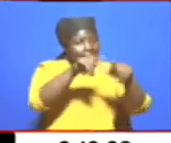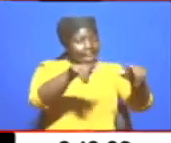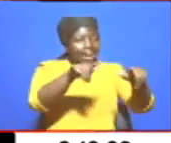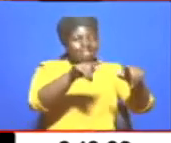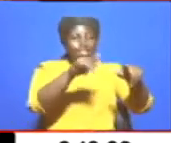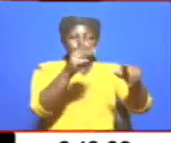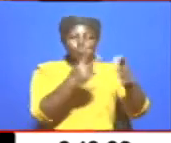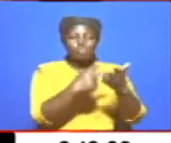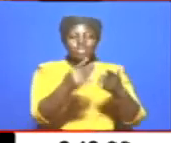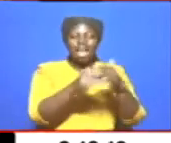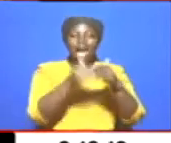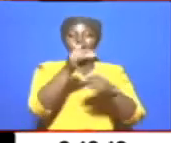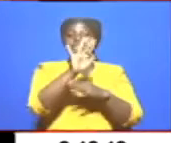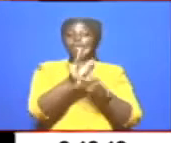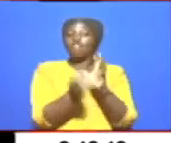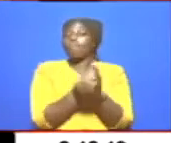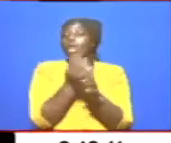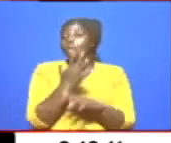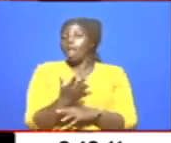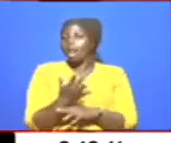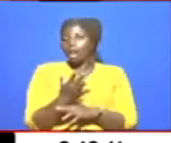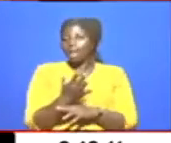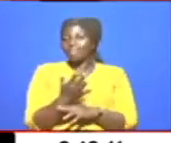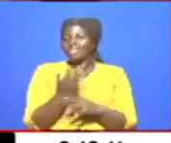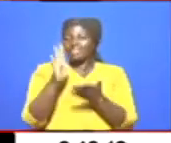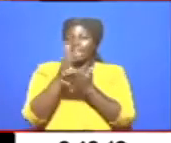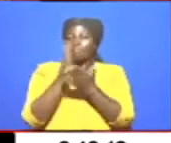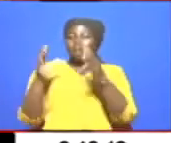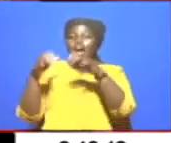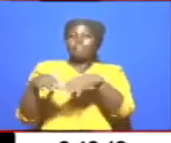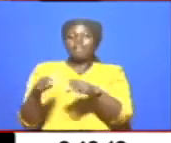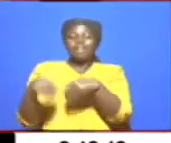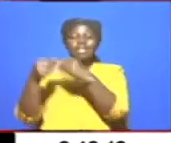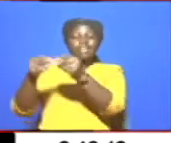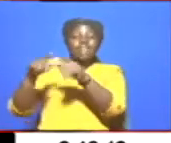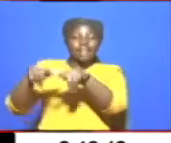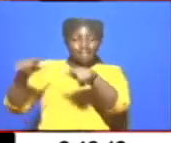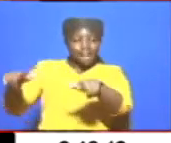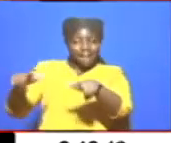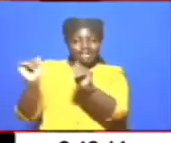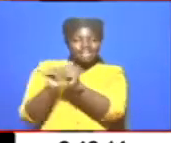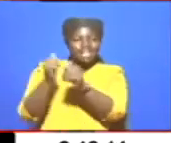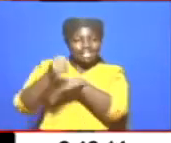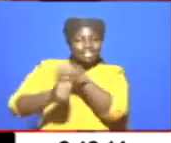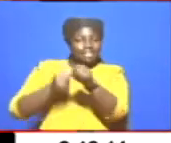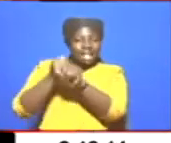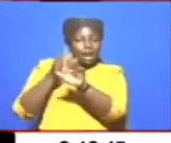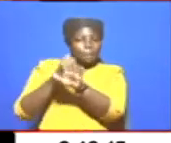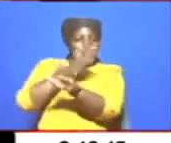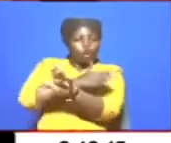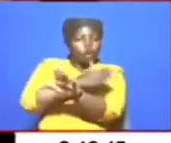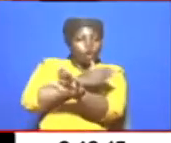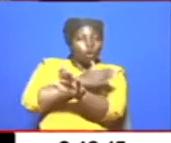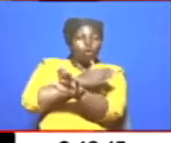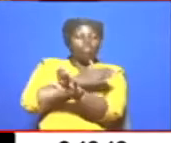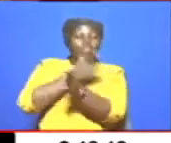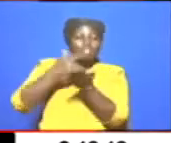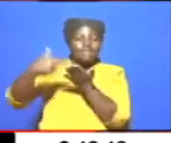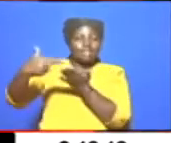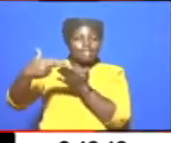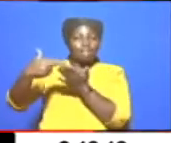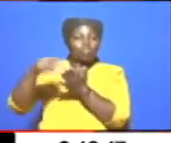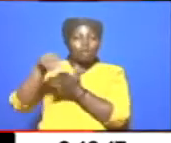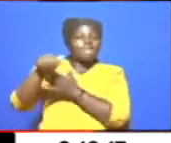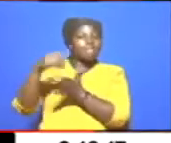2 weeks after the incorporation. Some companies were allotted land 10 years before they became tax registered. So we must see